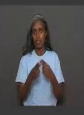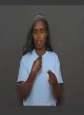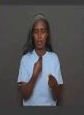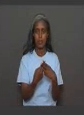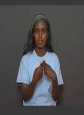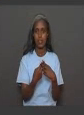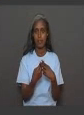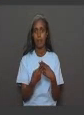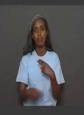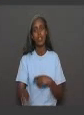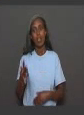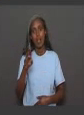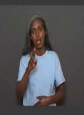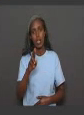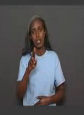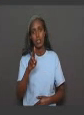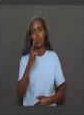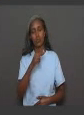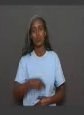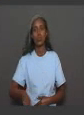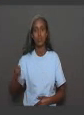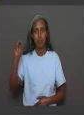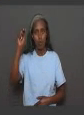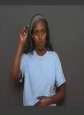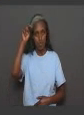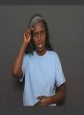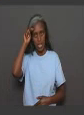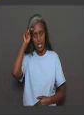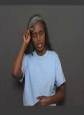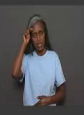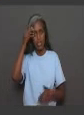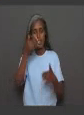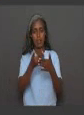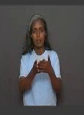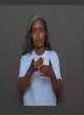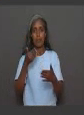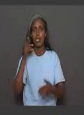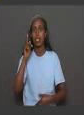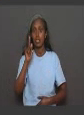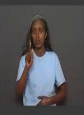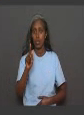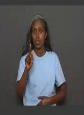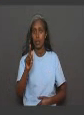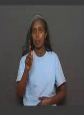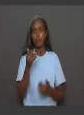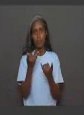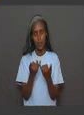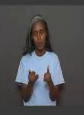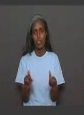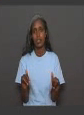G1 times r to the power of n minus